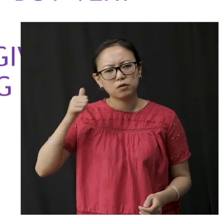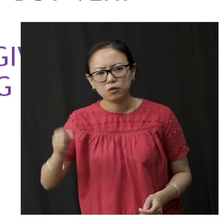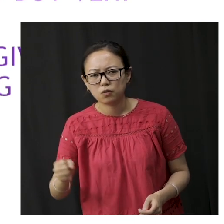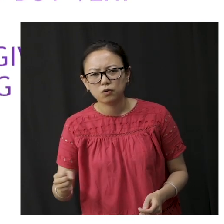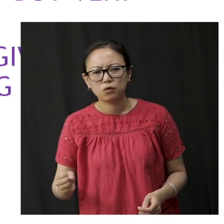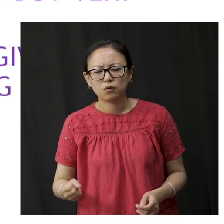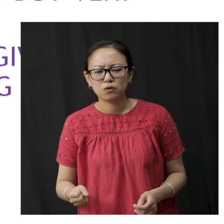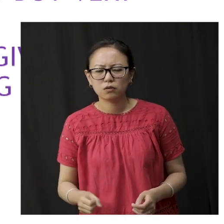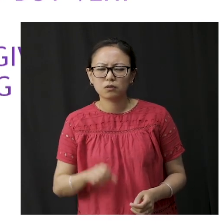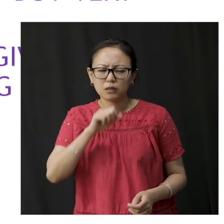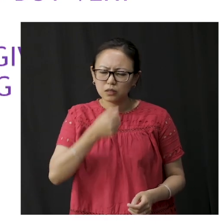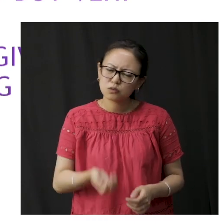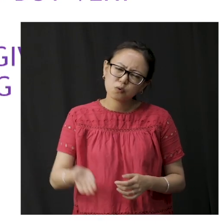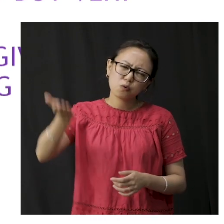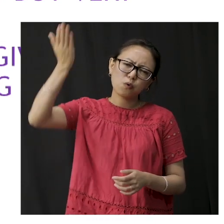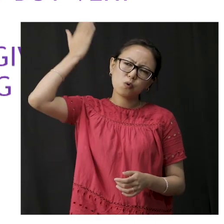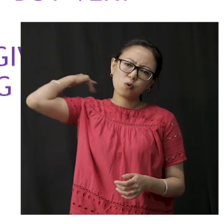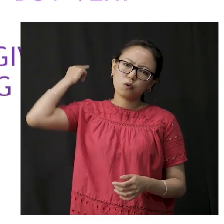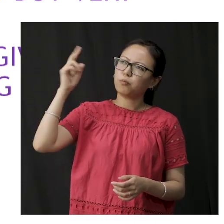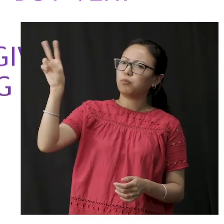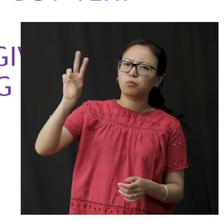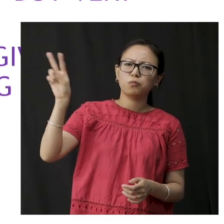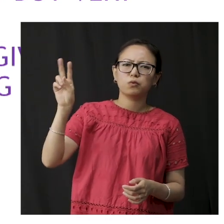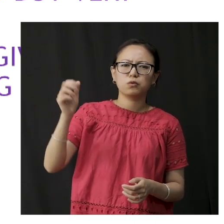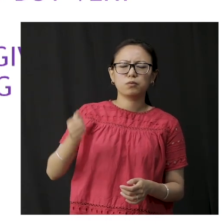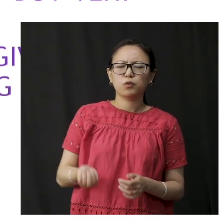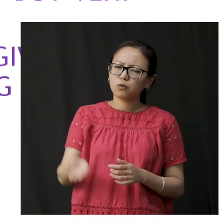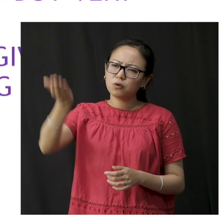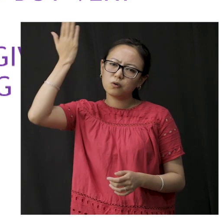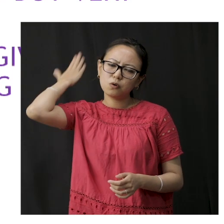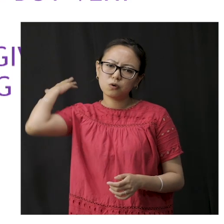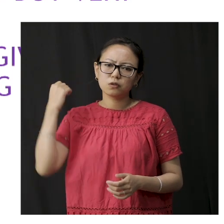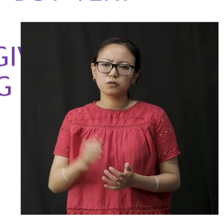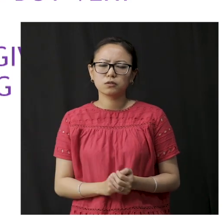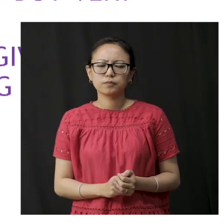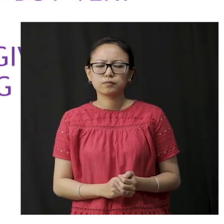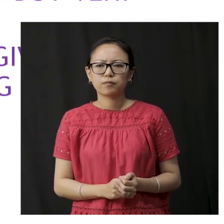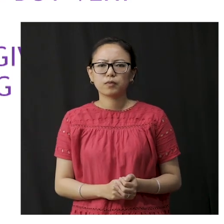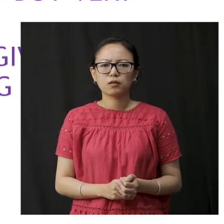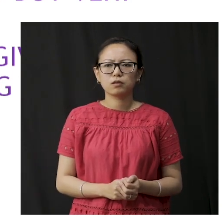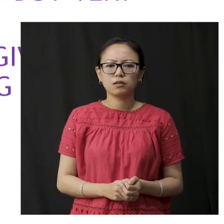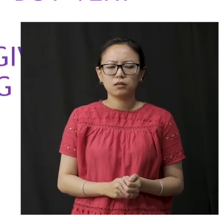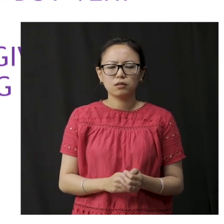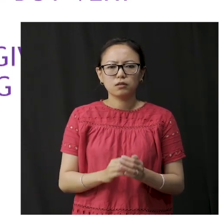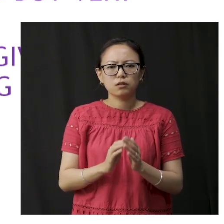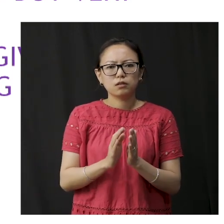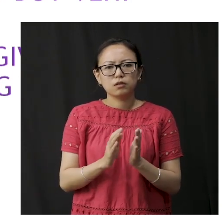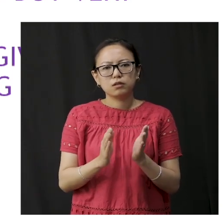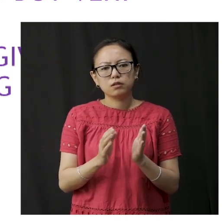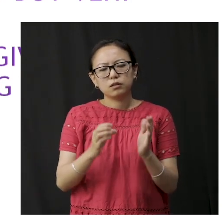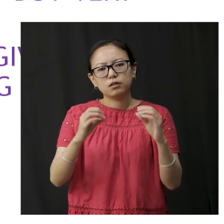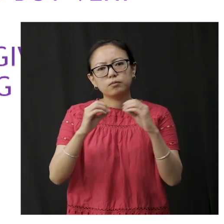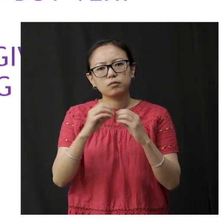earth. See, we have heard from the Bible that Adam and Eve were the first human being,